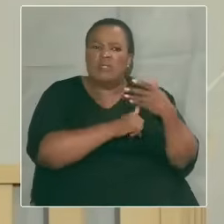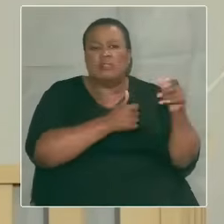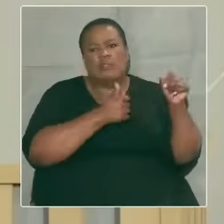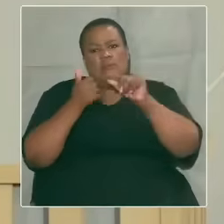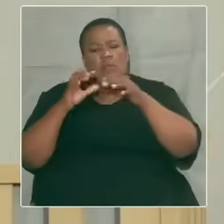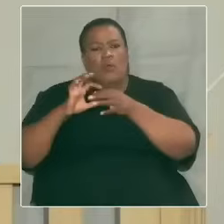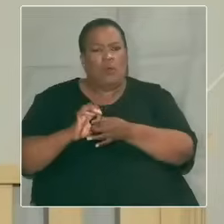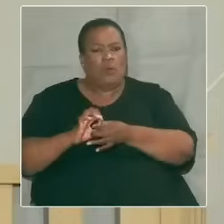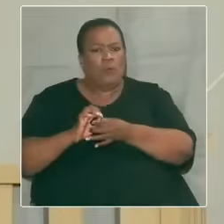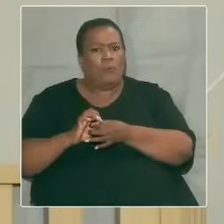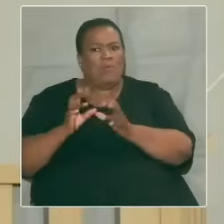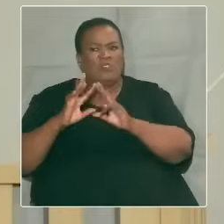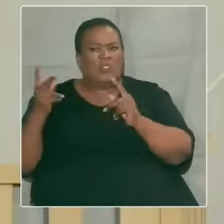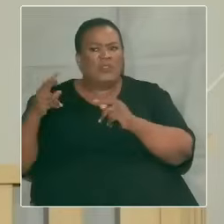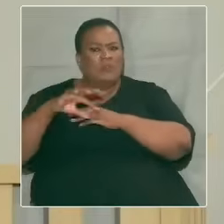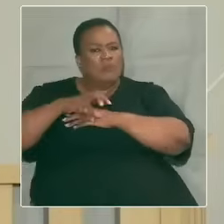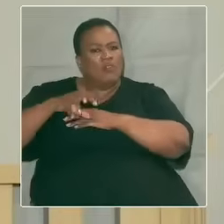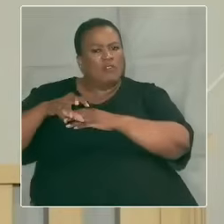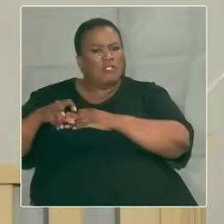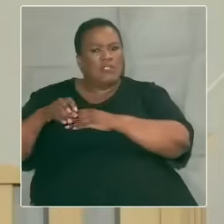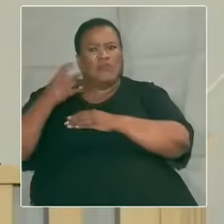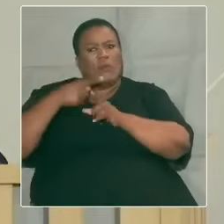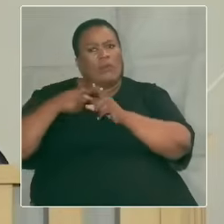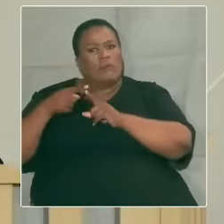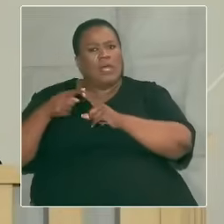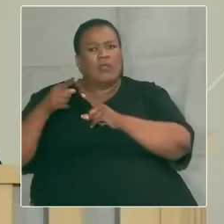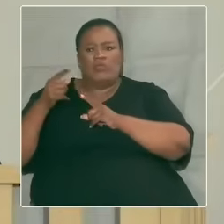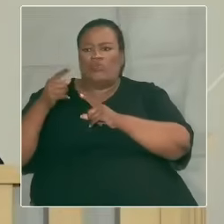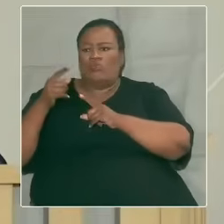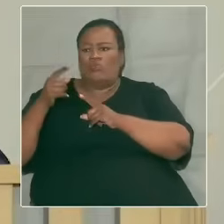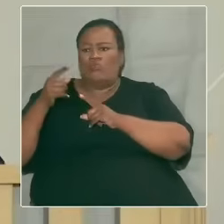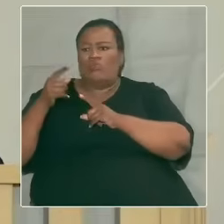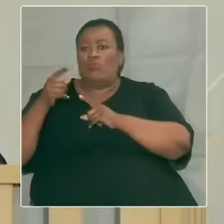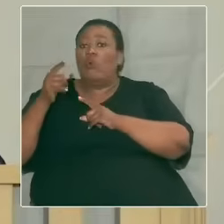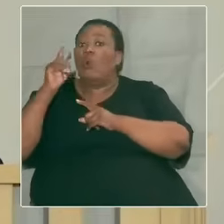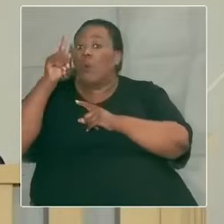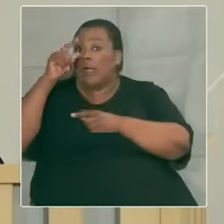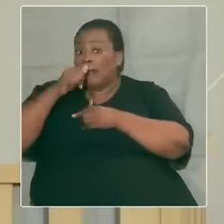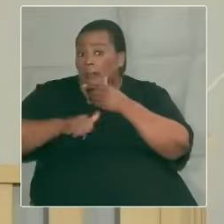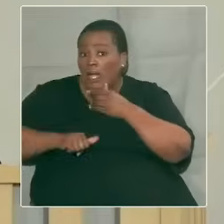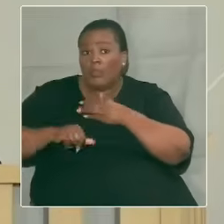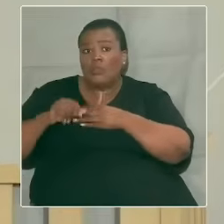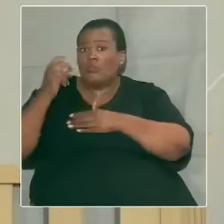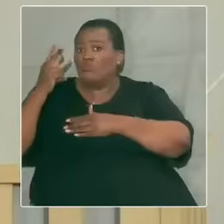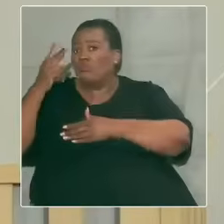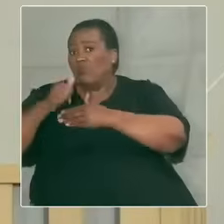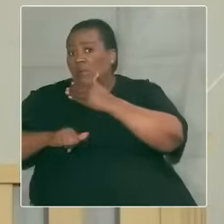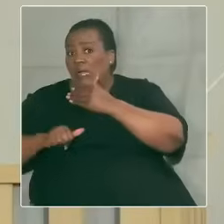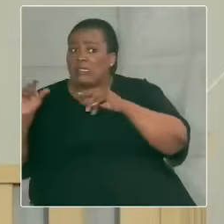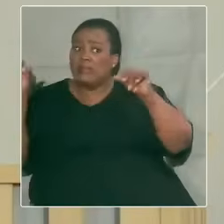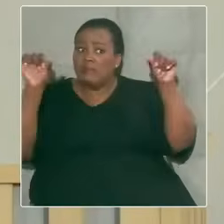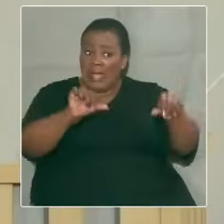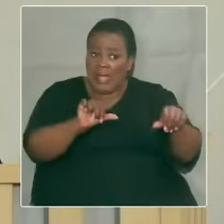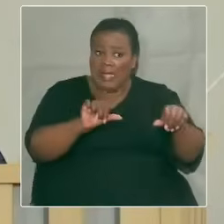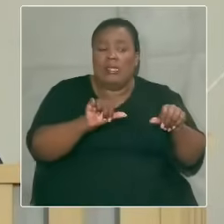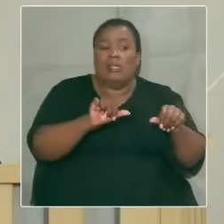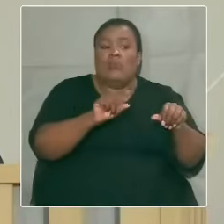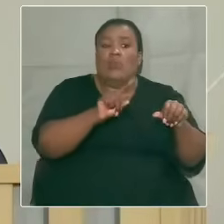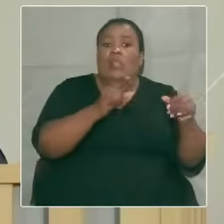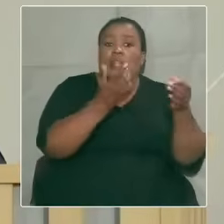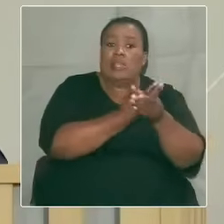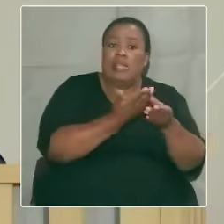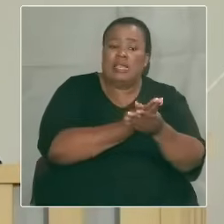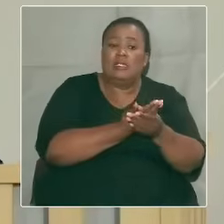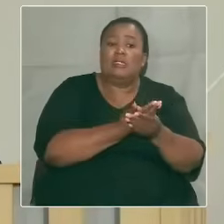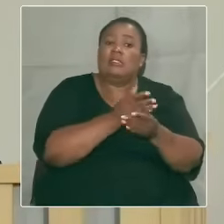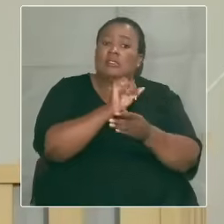their various provinces for a month or two. Then they come back as and when their cases are coming to court or to